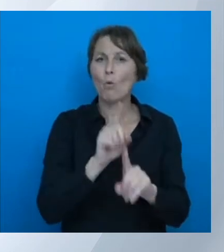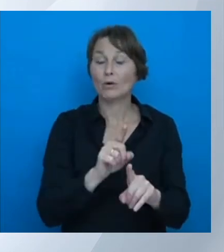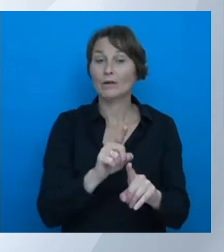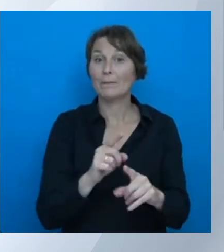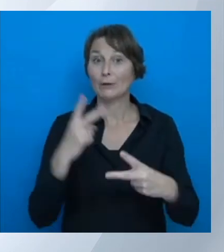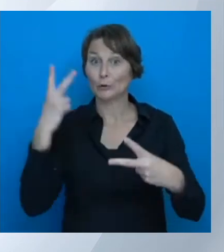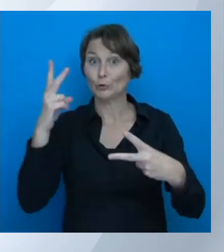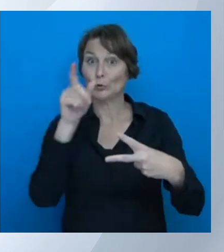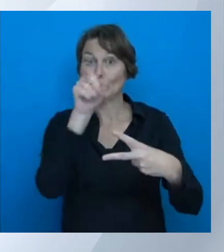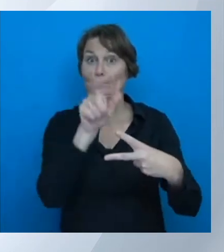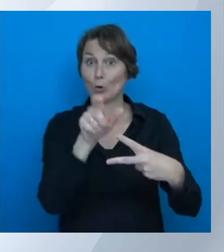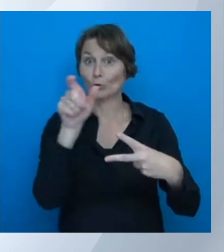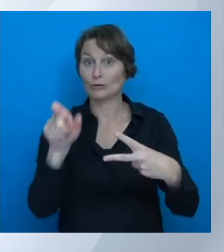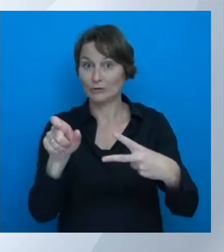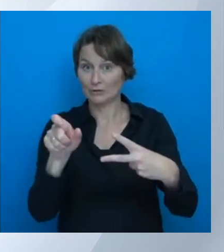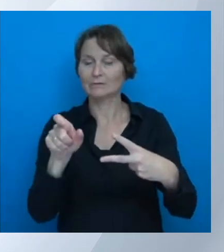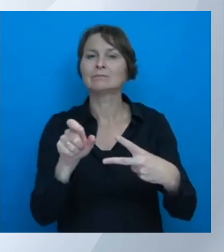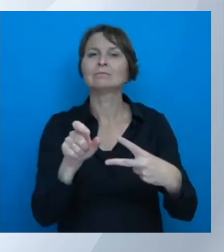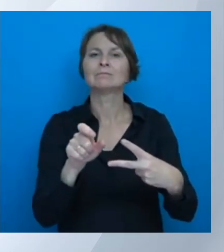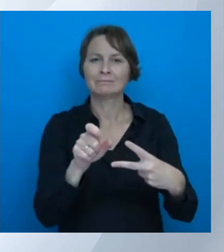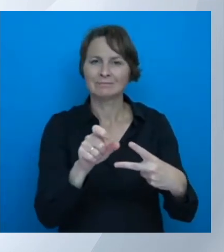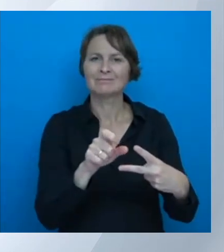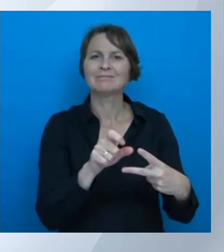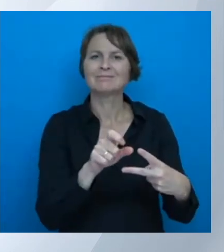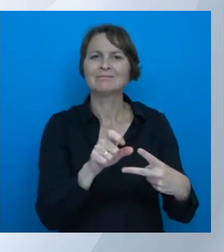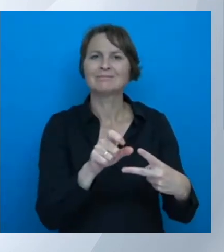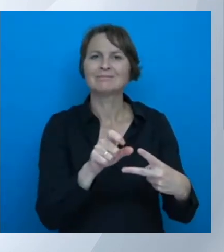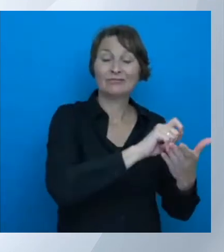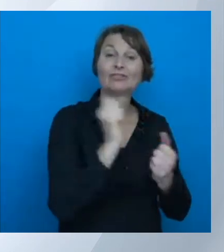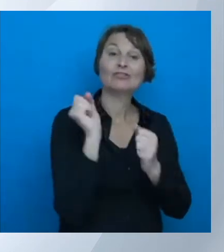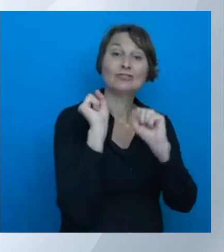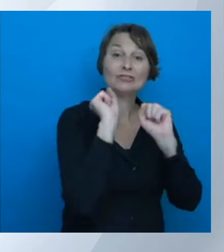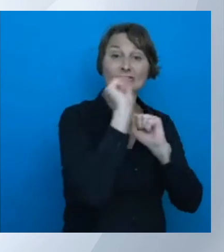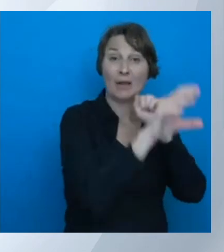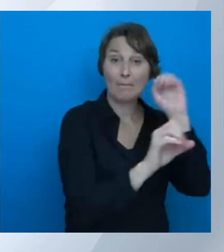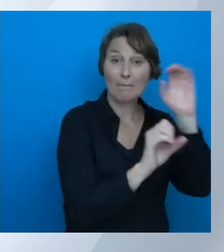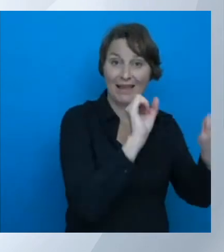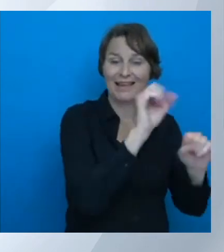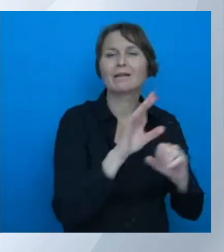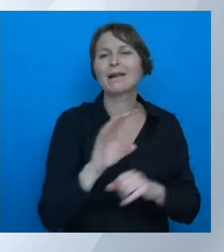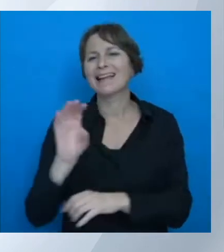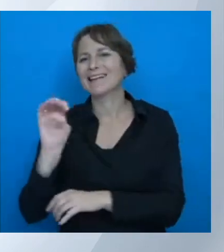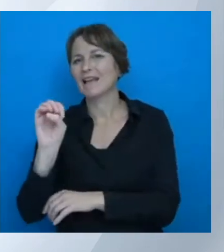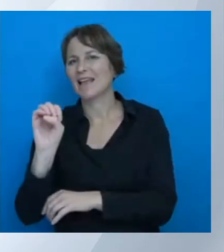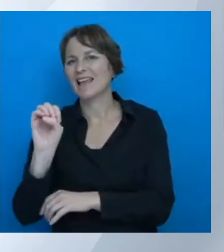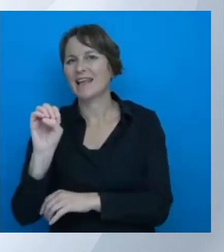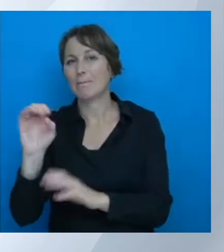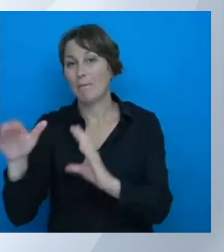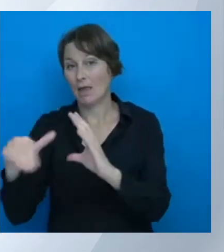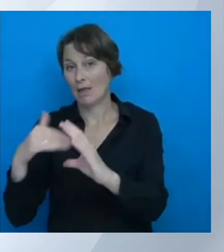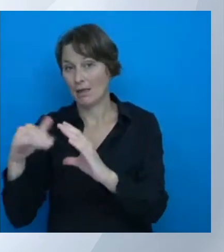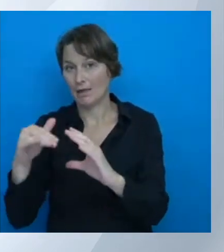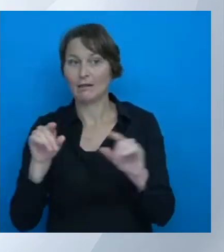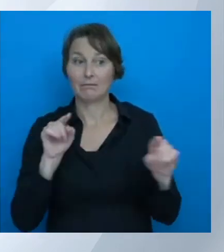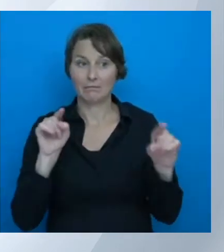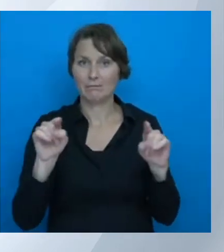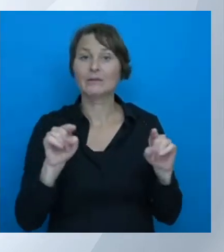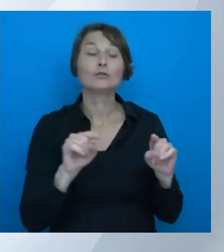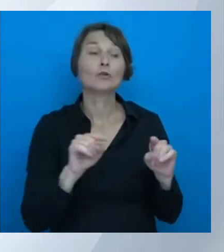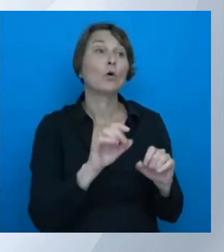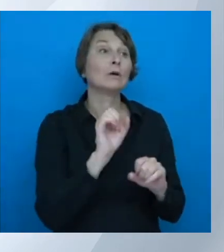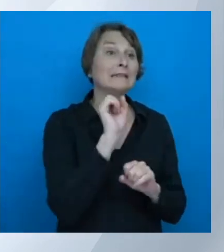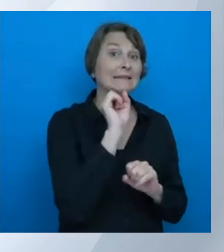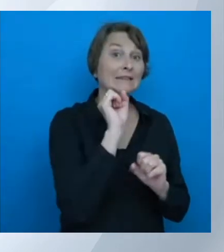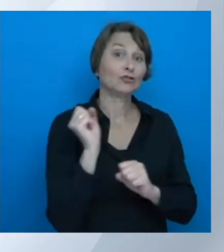subscribers, shipping service and the email service. Because when these services start shipping an email, they are telling their